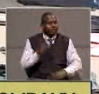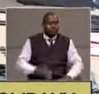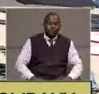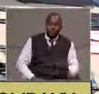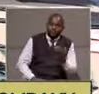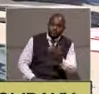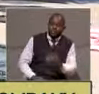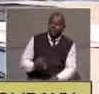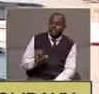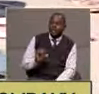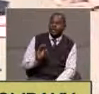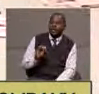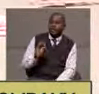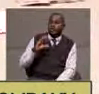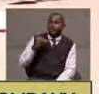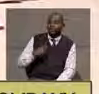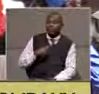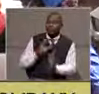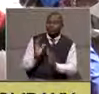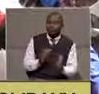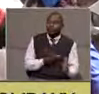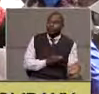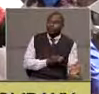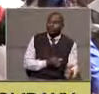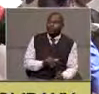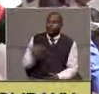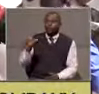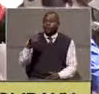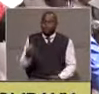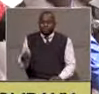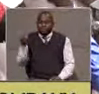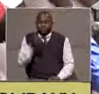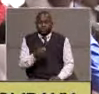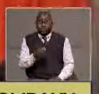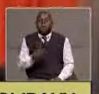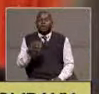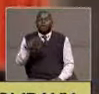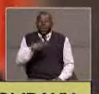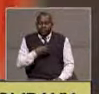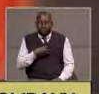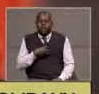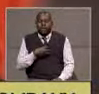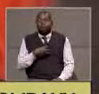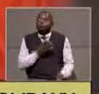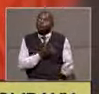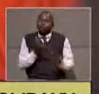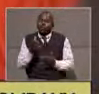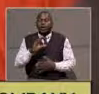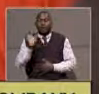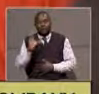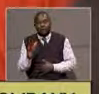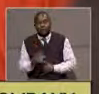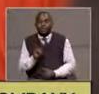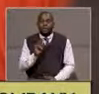These 90 ladies were being prepared for external employment by Kalechi Labour Exporting Company in Stella